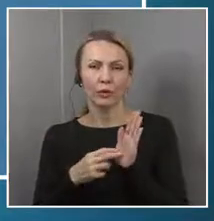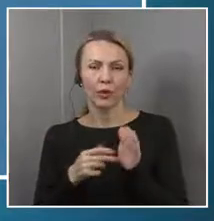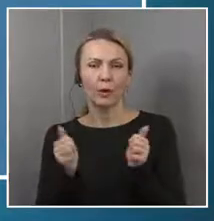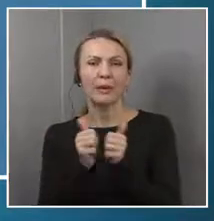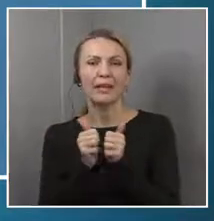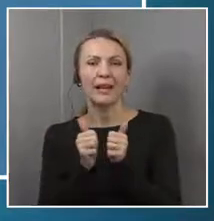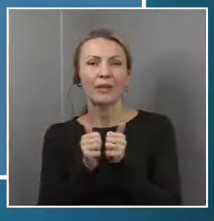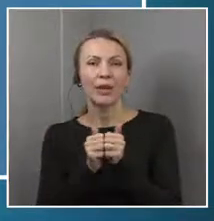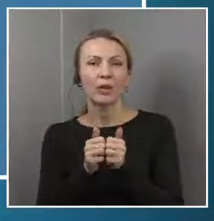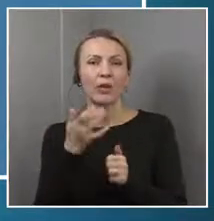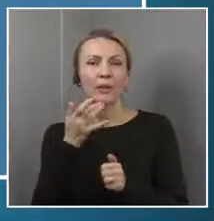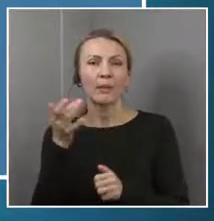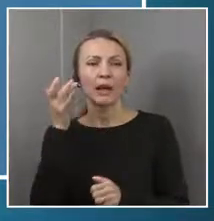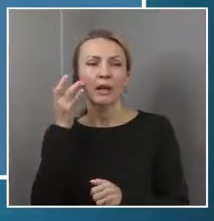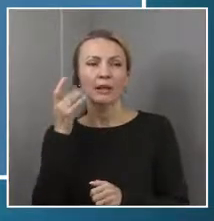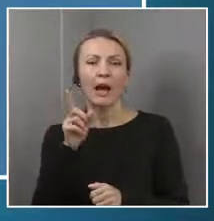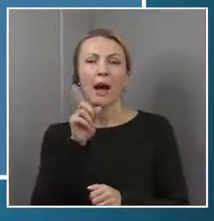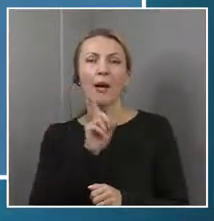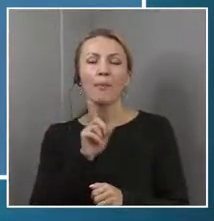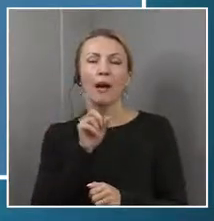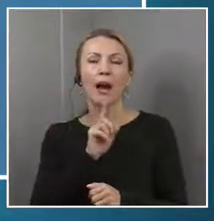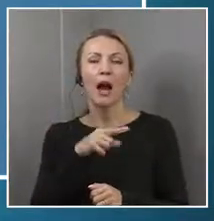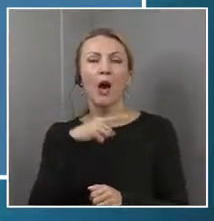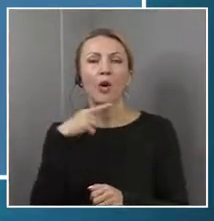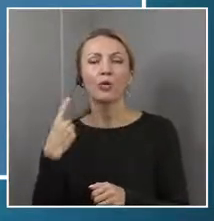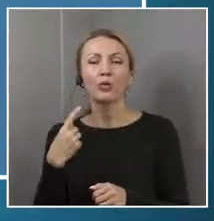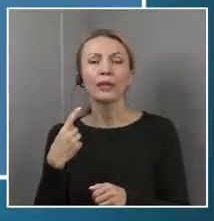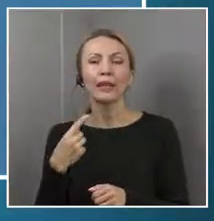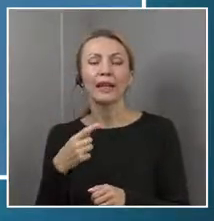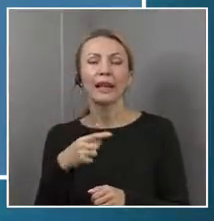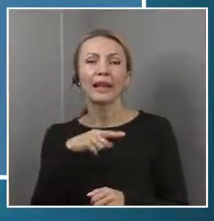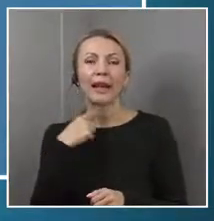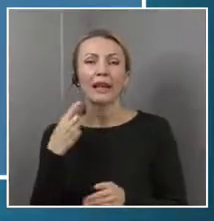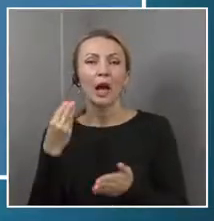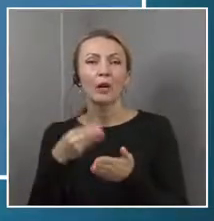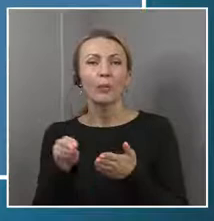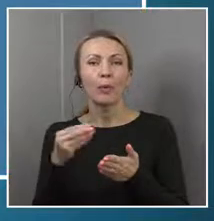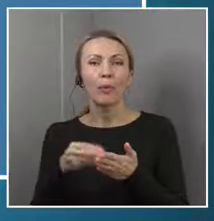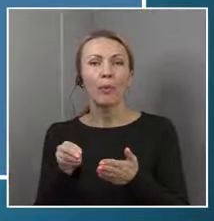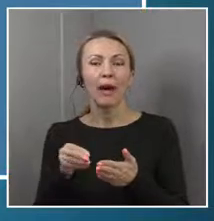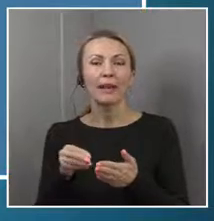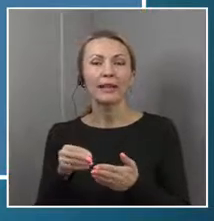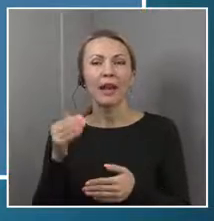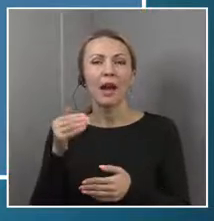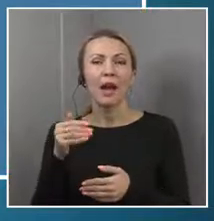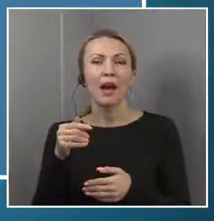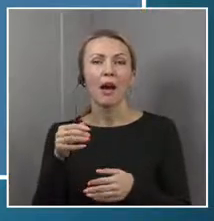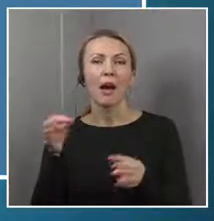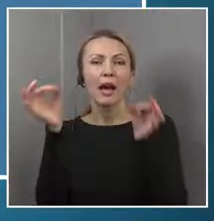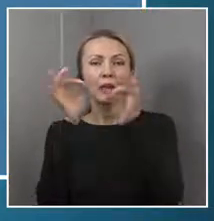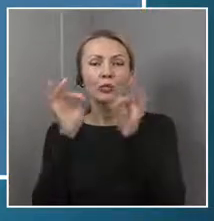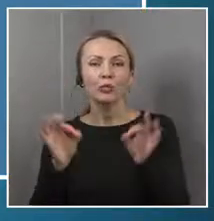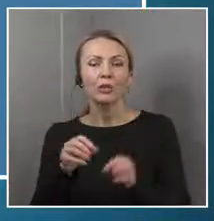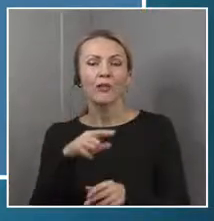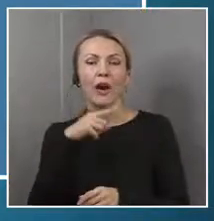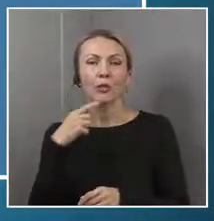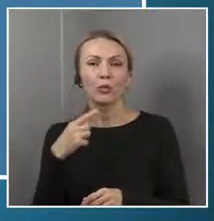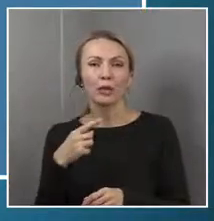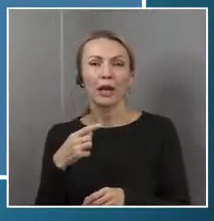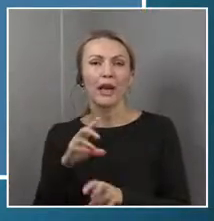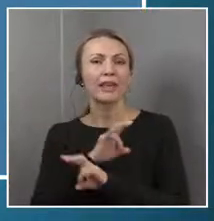why is Russian art so cheap compared to Western art? As long as Russians don't buy Russian